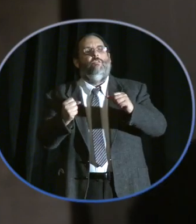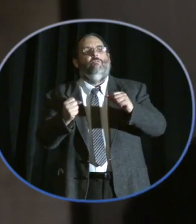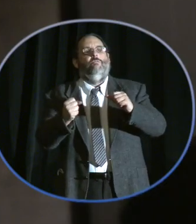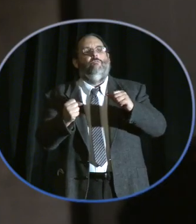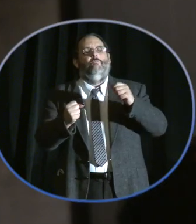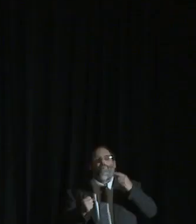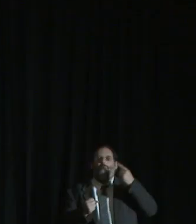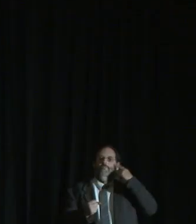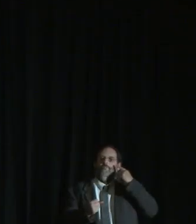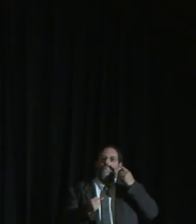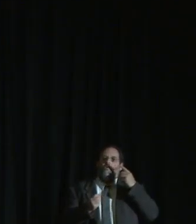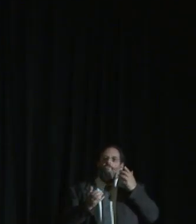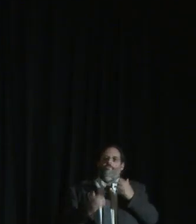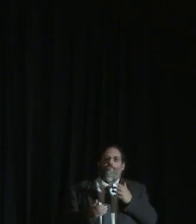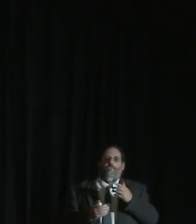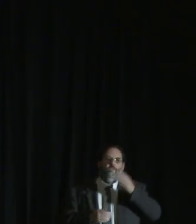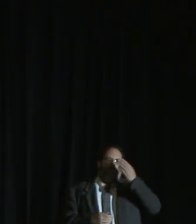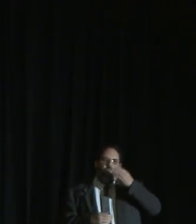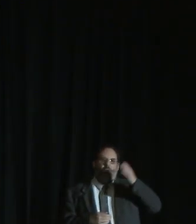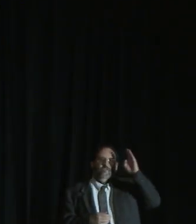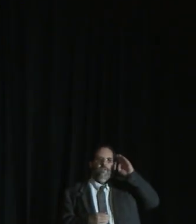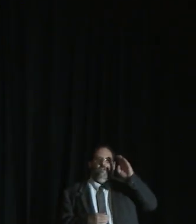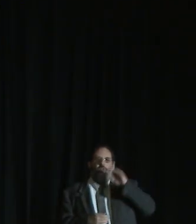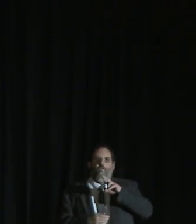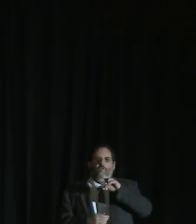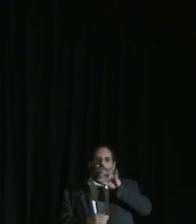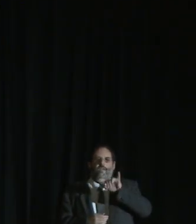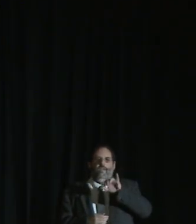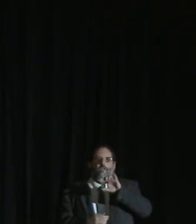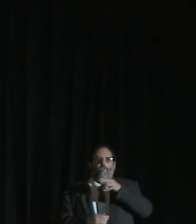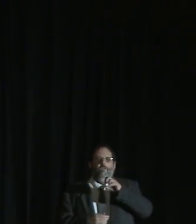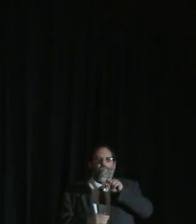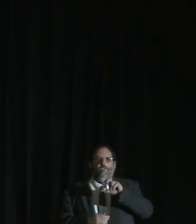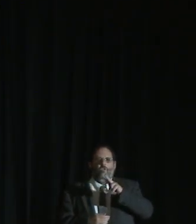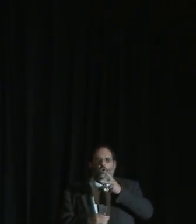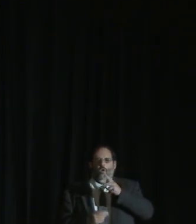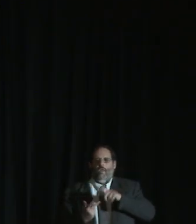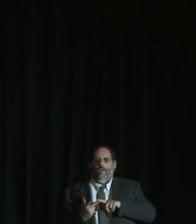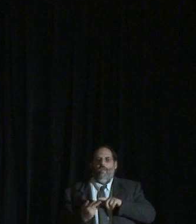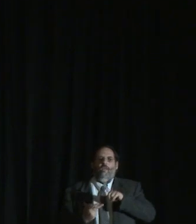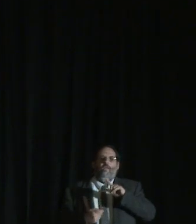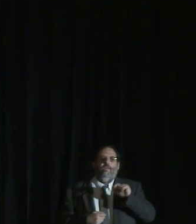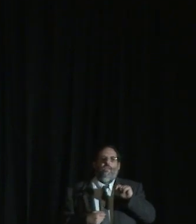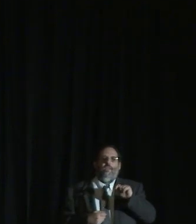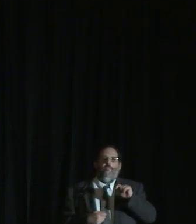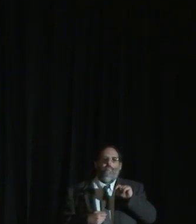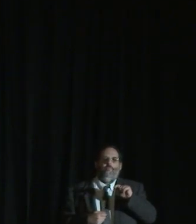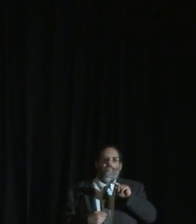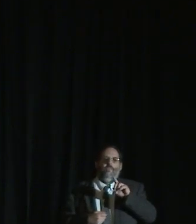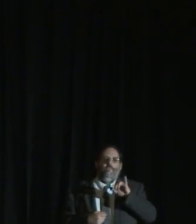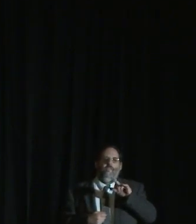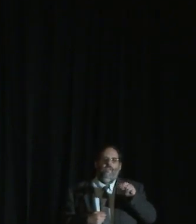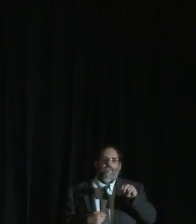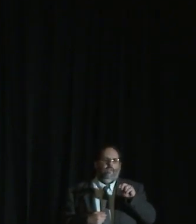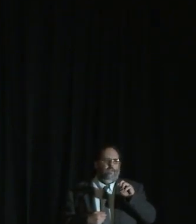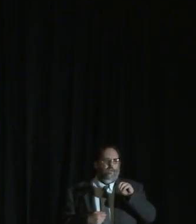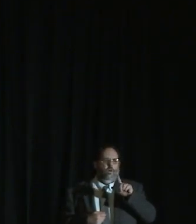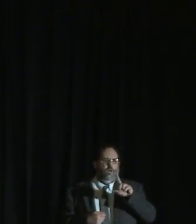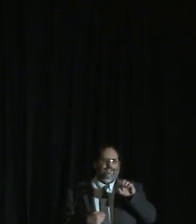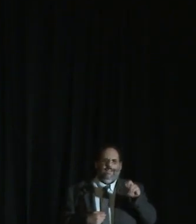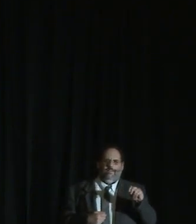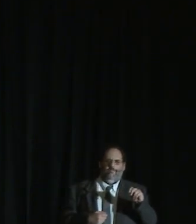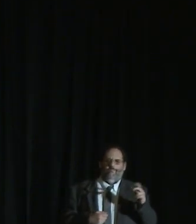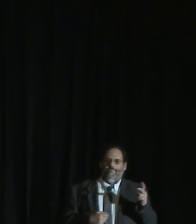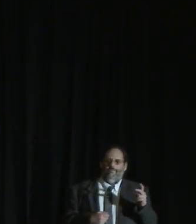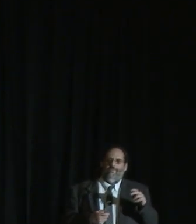servants, firefighter EMT Rodney Pitts III and Lieutenant Dylan Rinaldo, who we